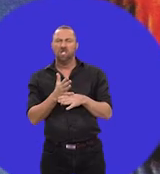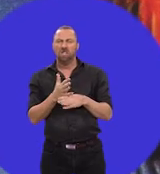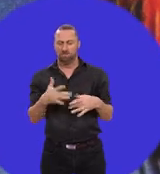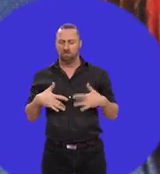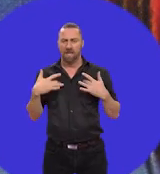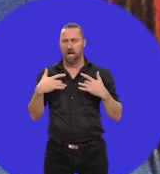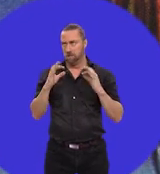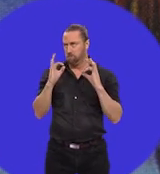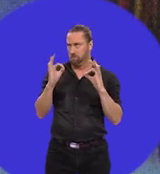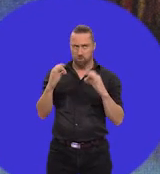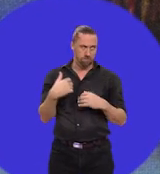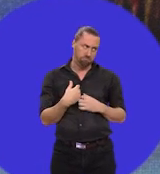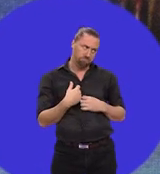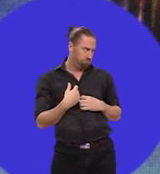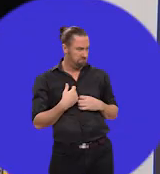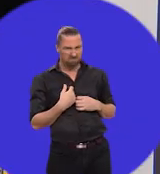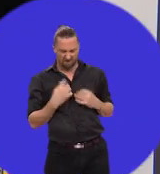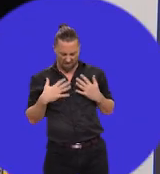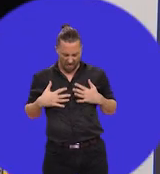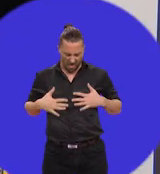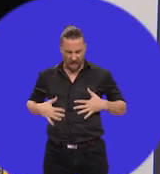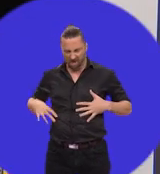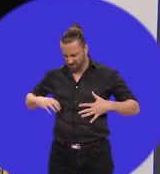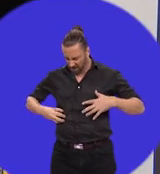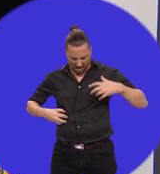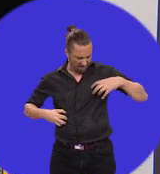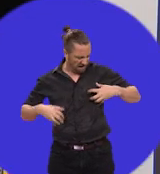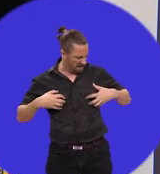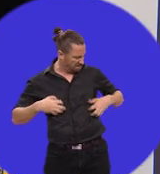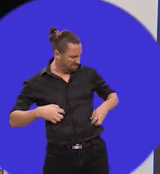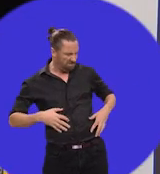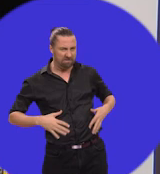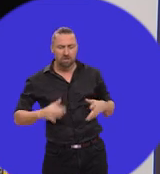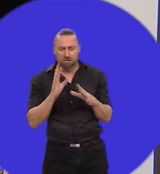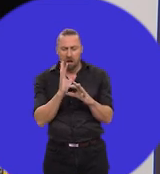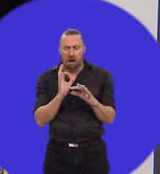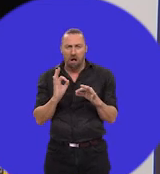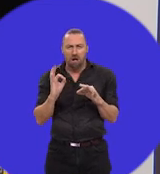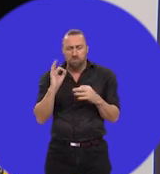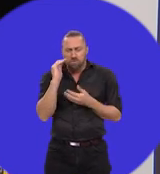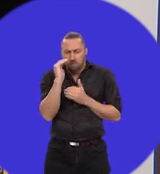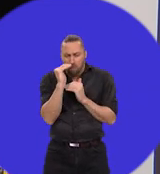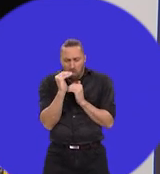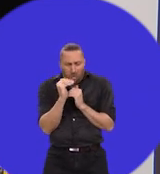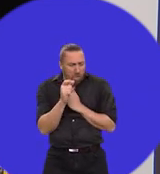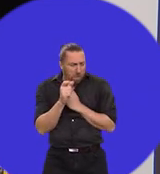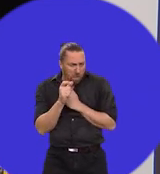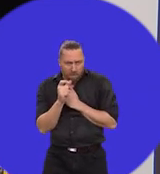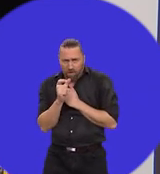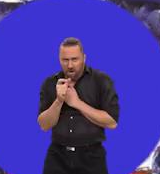Fish didn't feel very special at all. He felt slimy and scaly and silent and